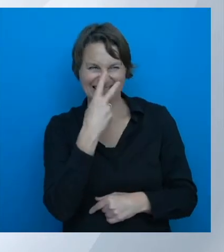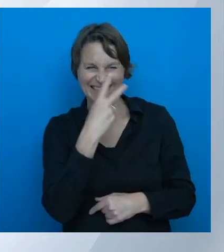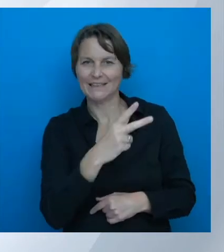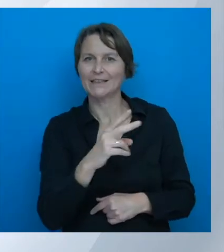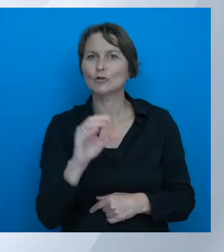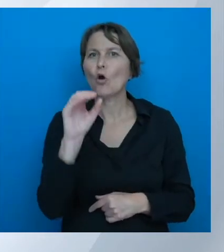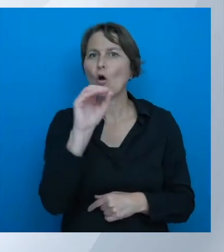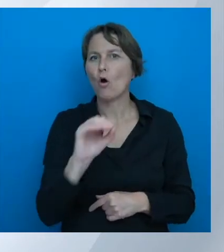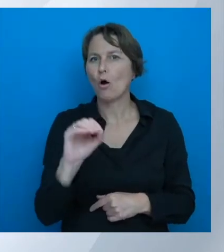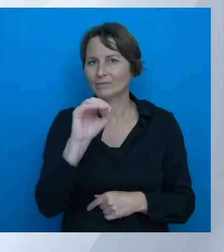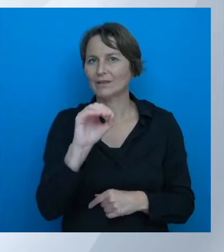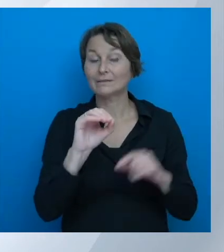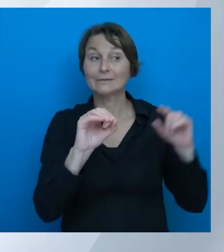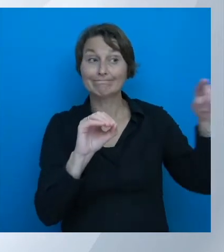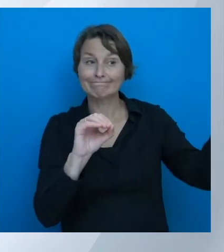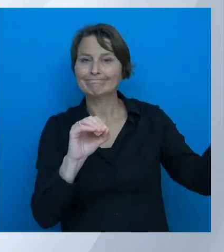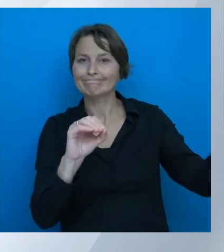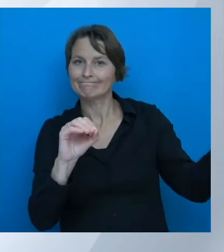throw it into a queue.